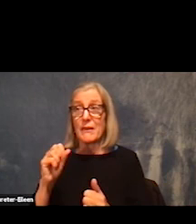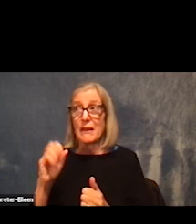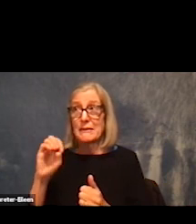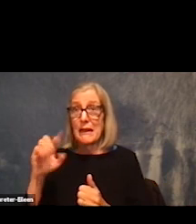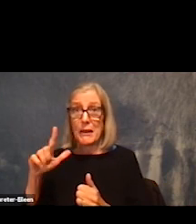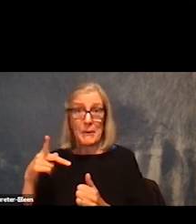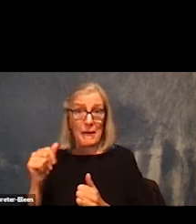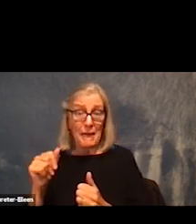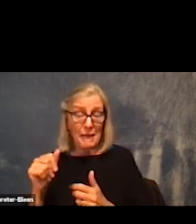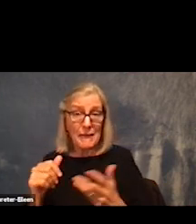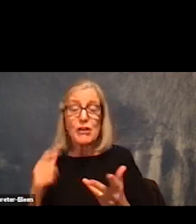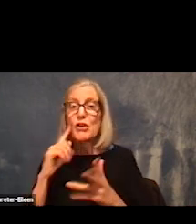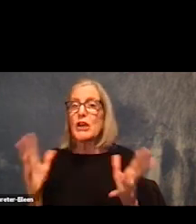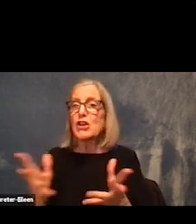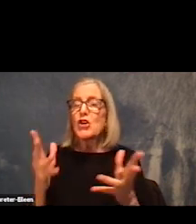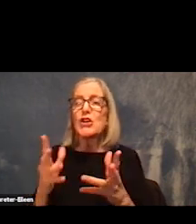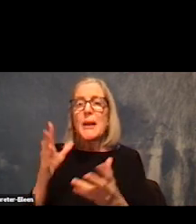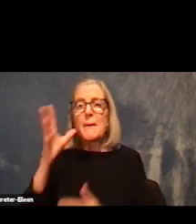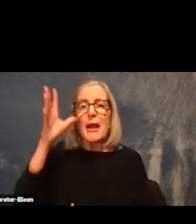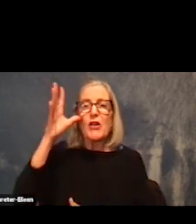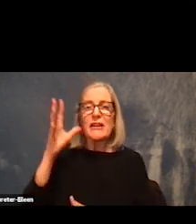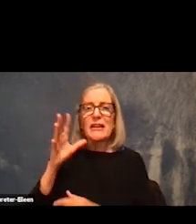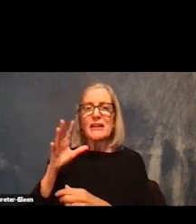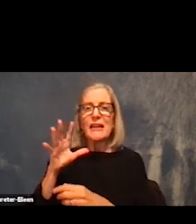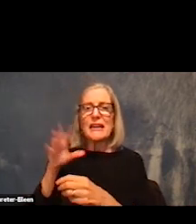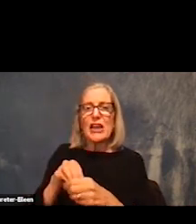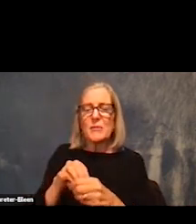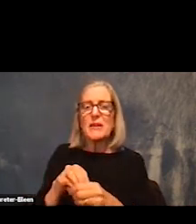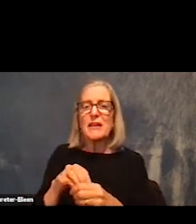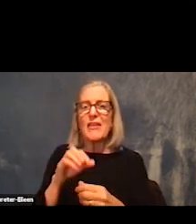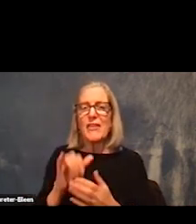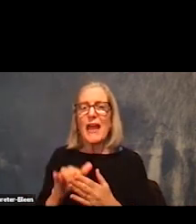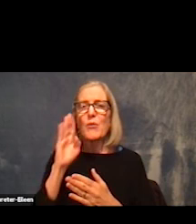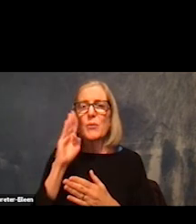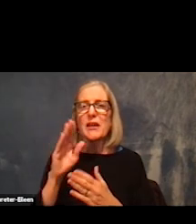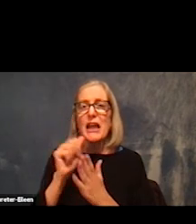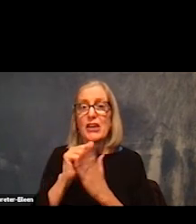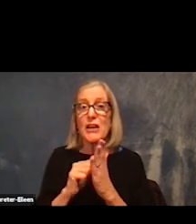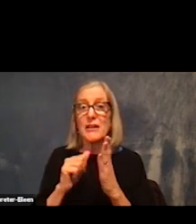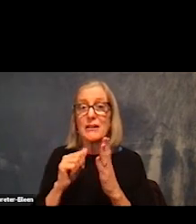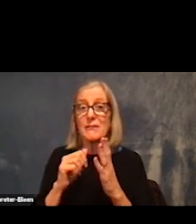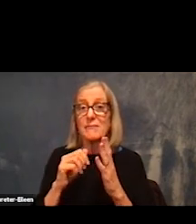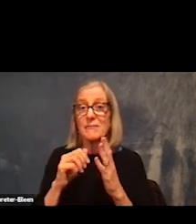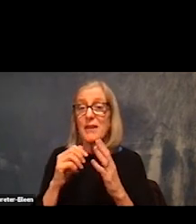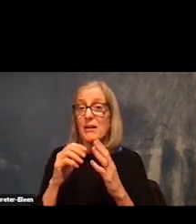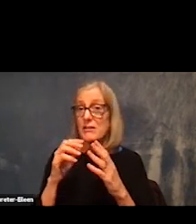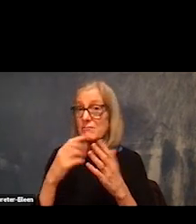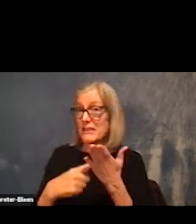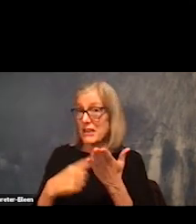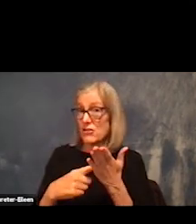to encourage parent engagement. And this will be an agenda item in our monthly special ed directors meeting. Yay,